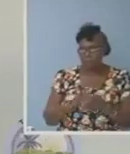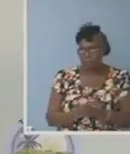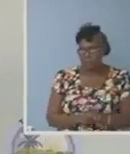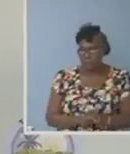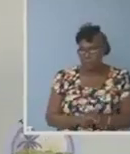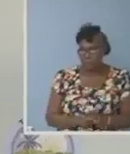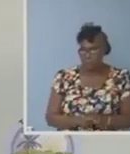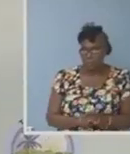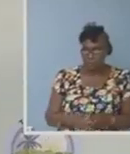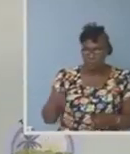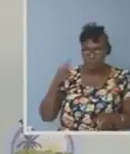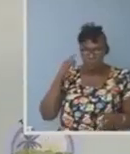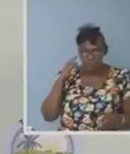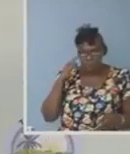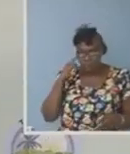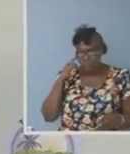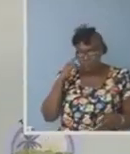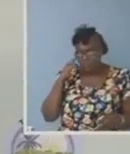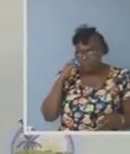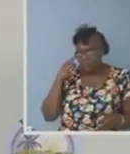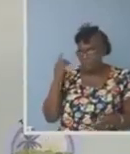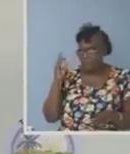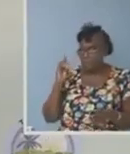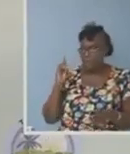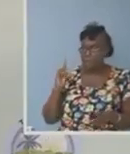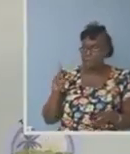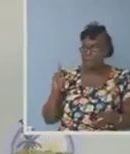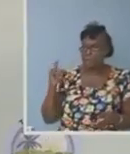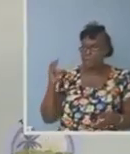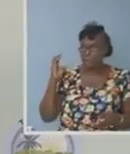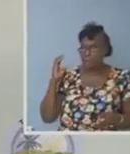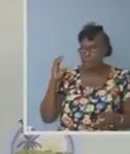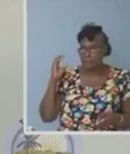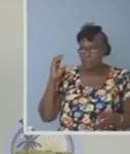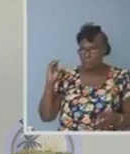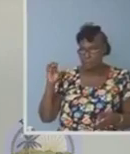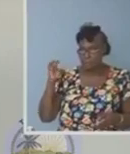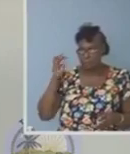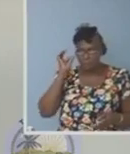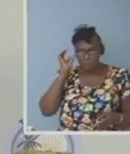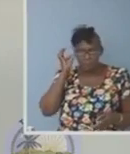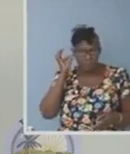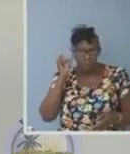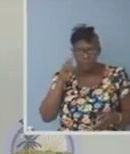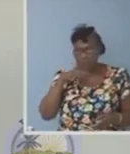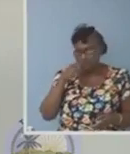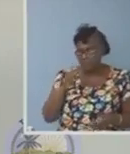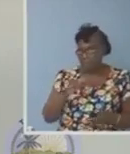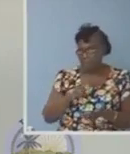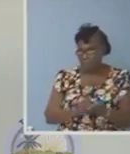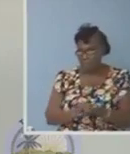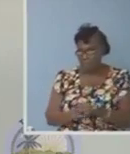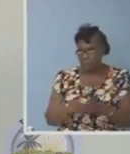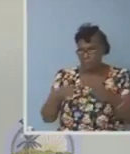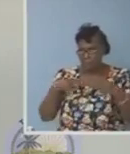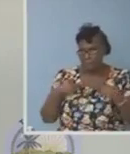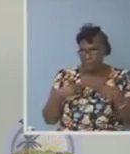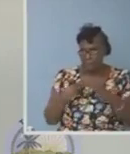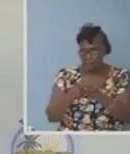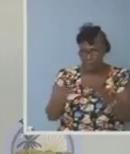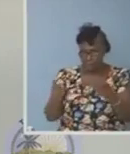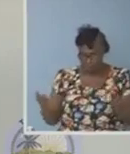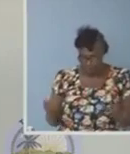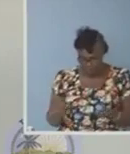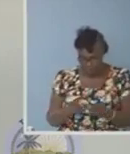Deputy Chief Secretary mention a number of initiatives that are ongoing, and he also focused on the fact that we have to place our